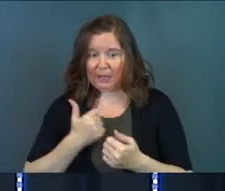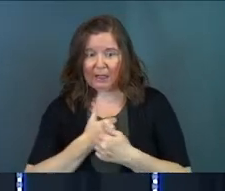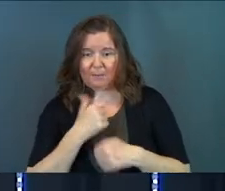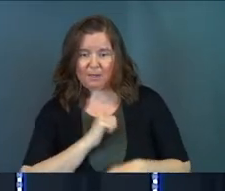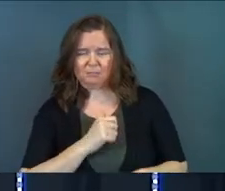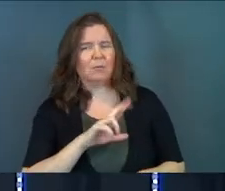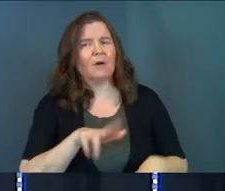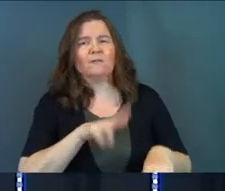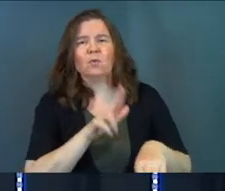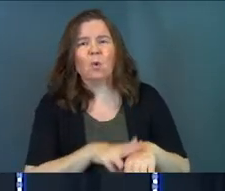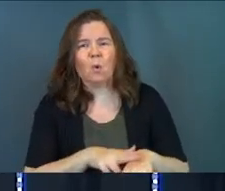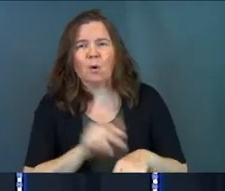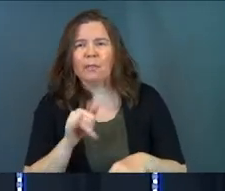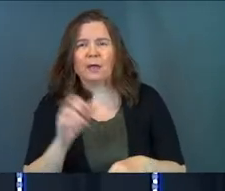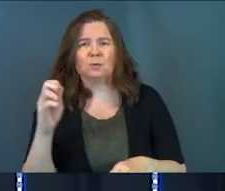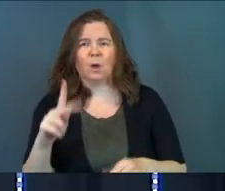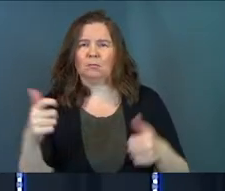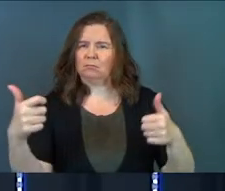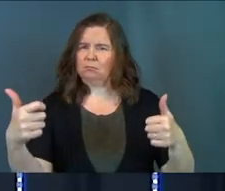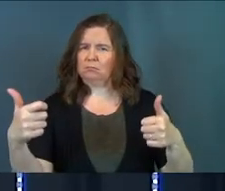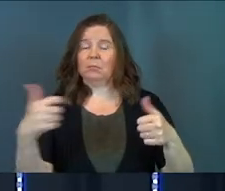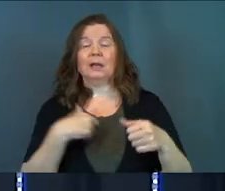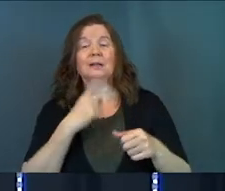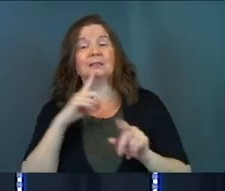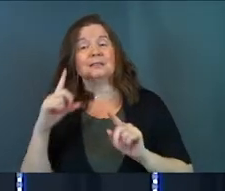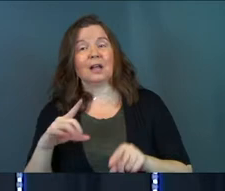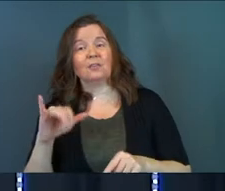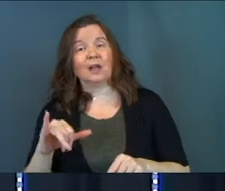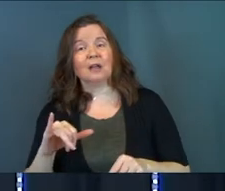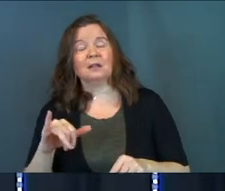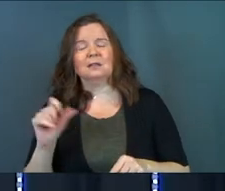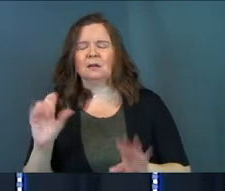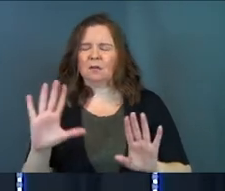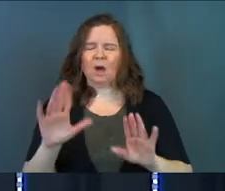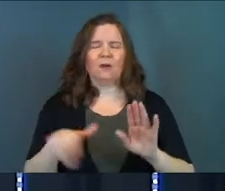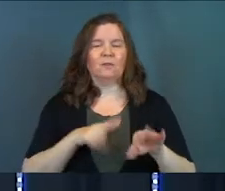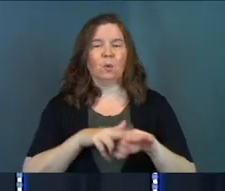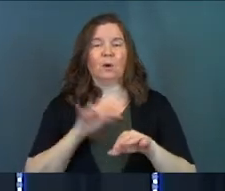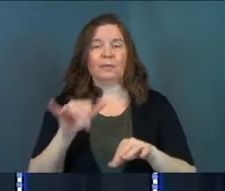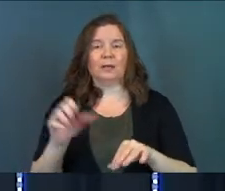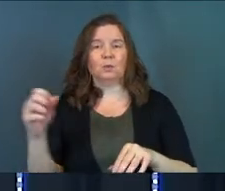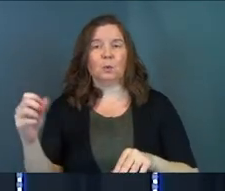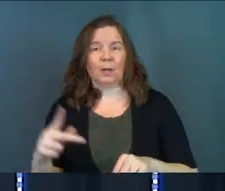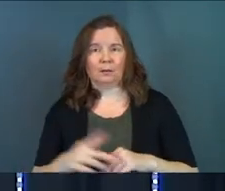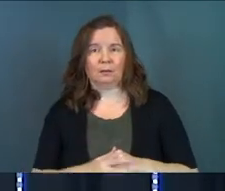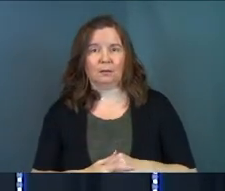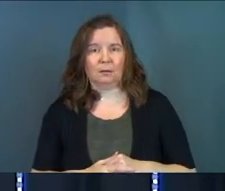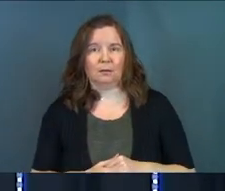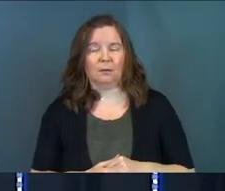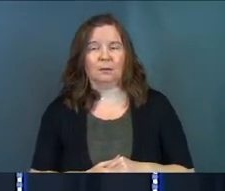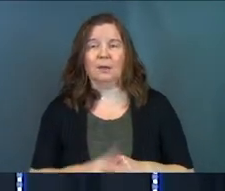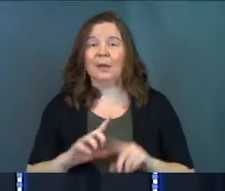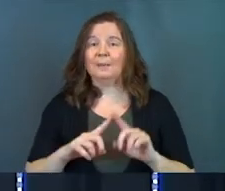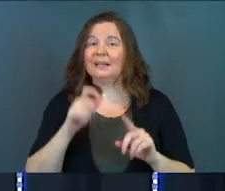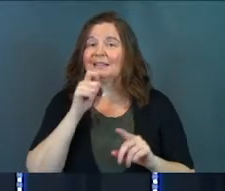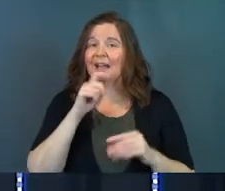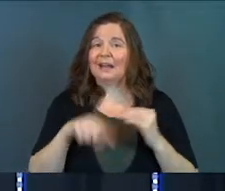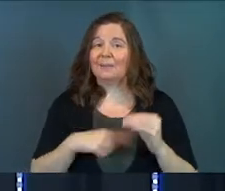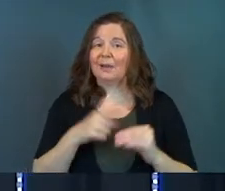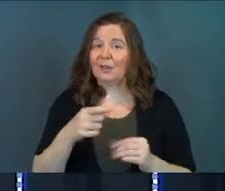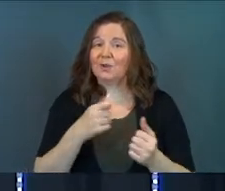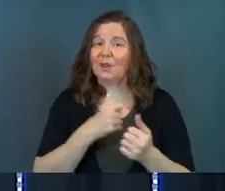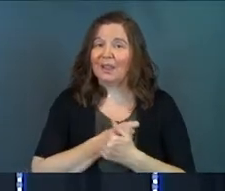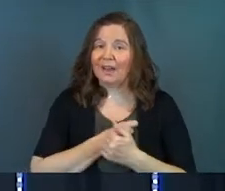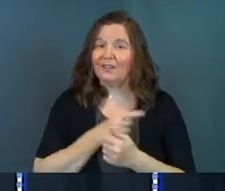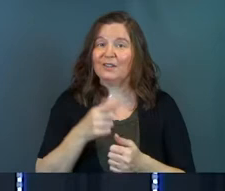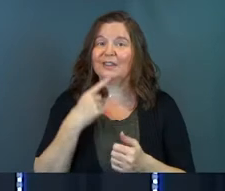love myself? Of course that's okay. And he's answering that objection. He's like, of course that's okay. But it's not about the fact that